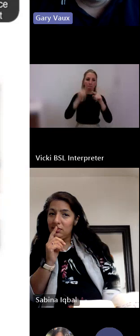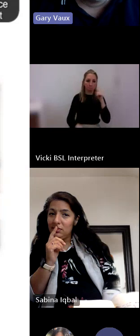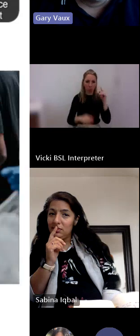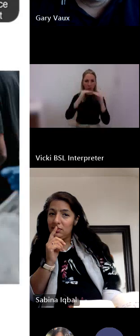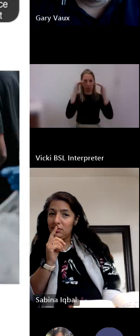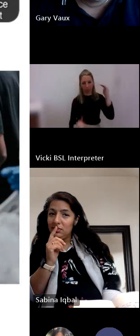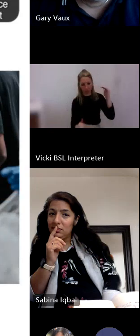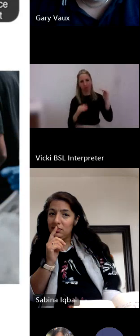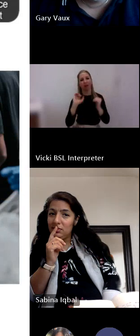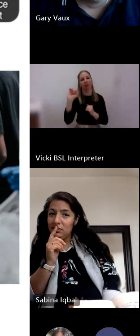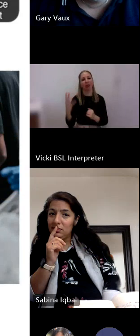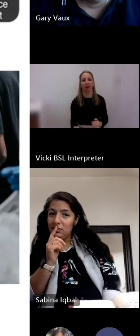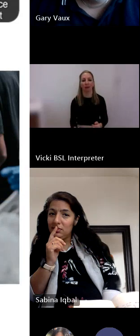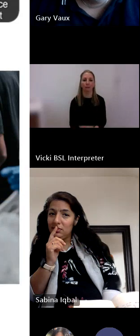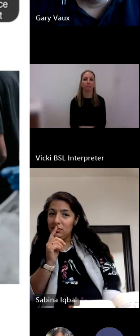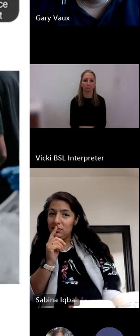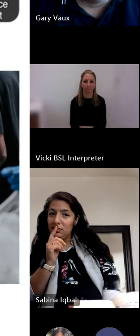Matt.